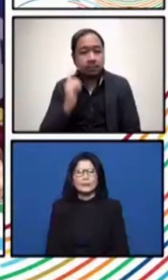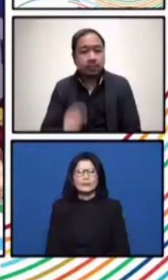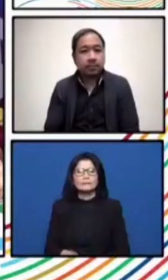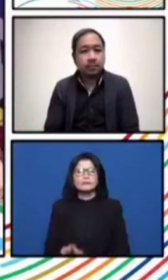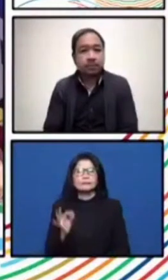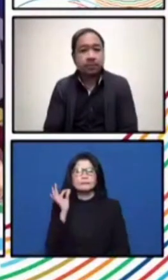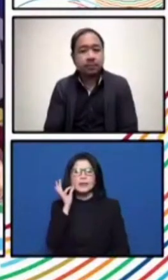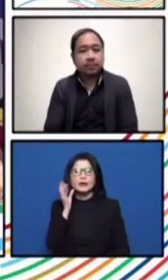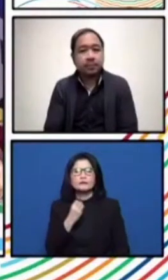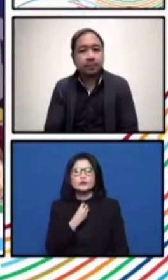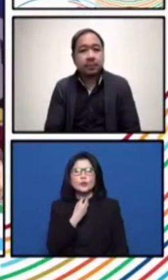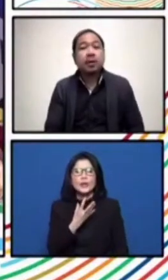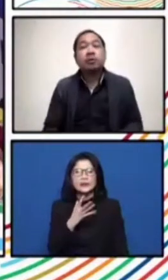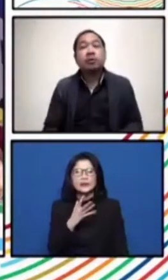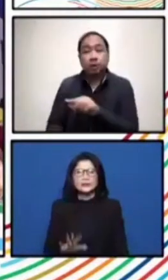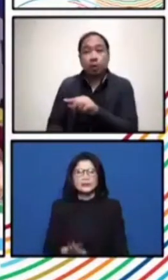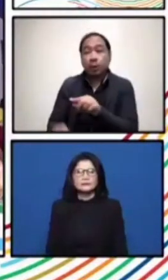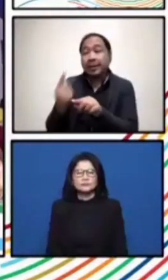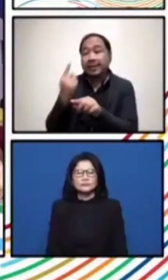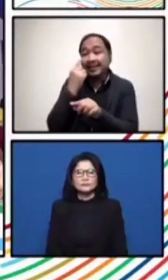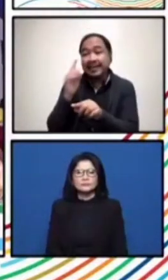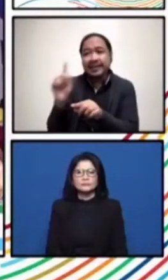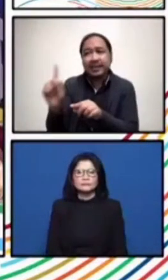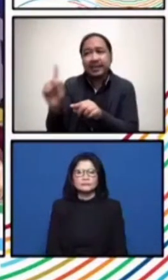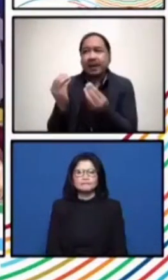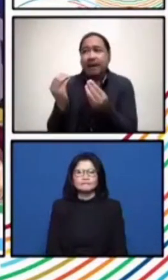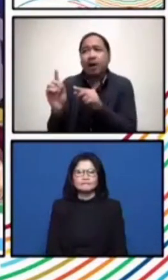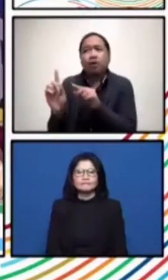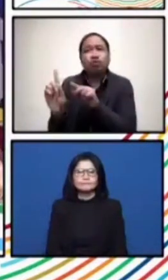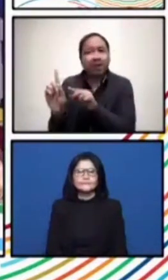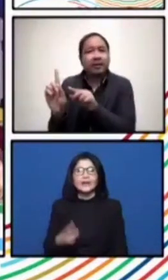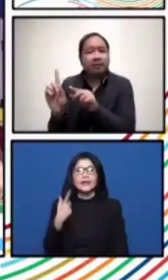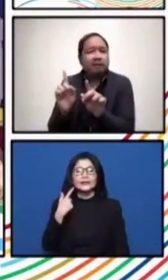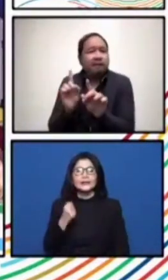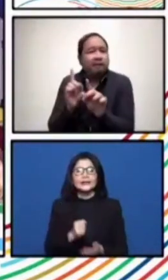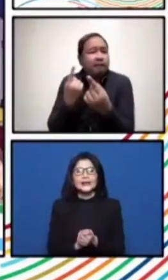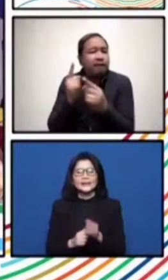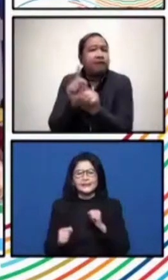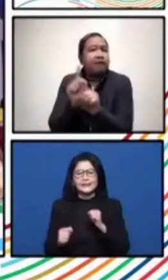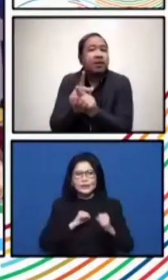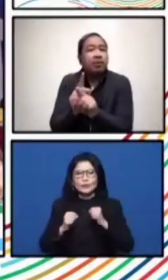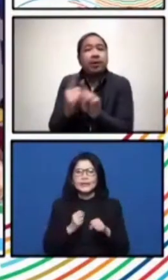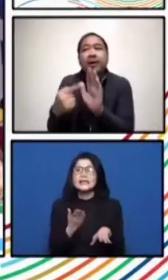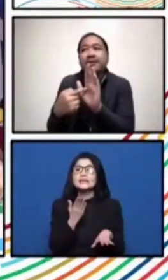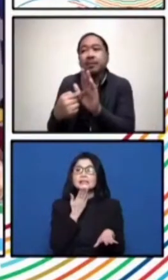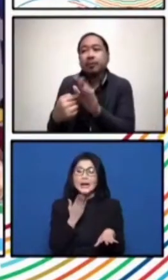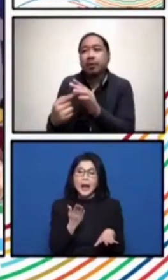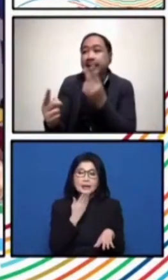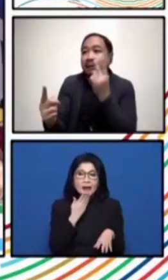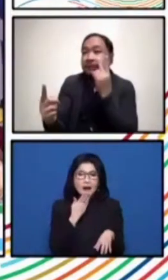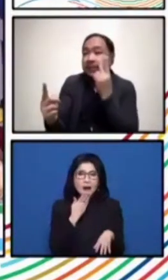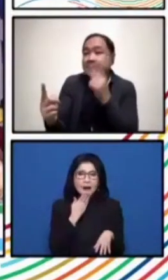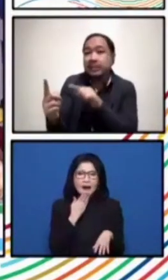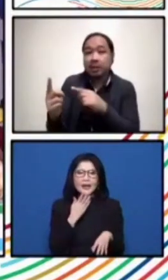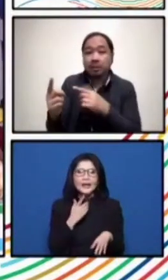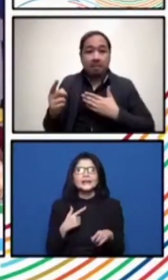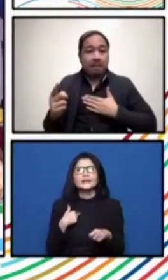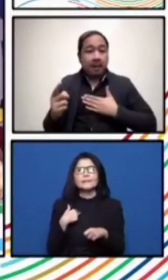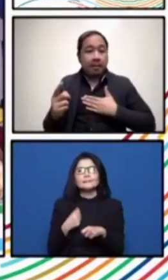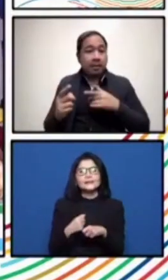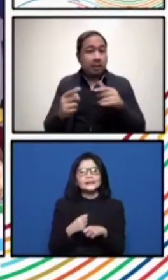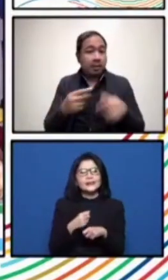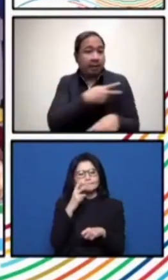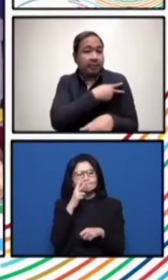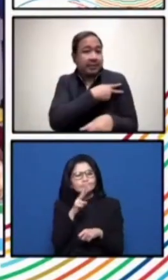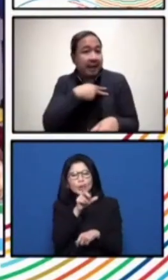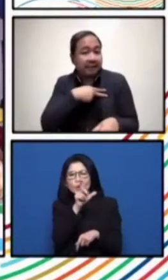this by doing just simple things is the stickability right so if I really look at the mass of people who I have uh with a disability